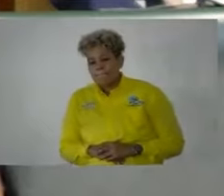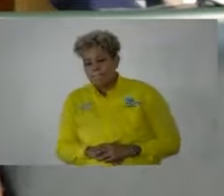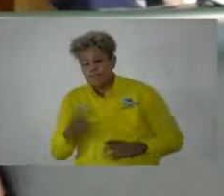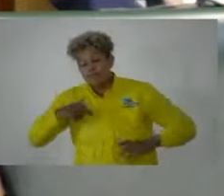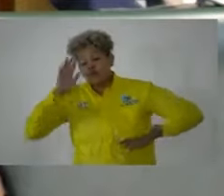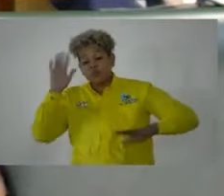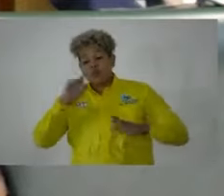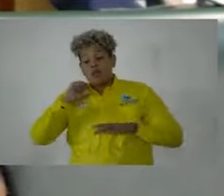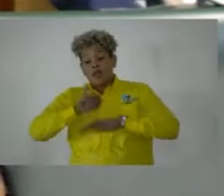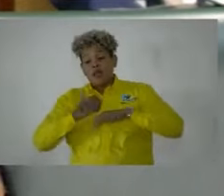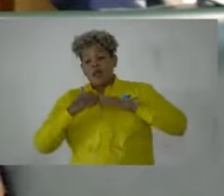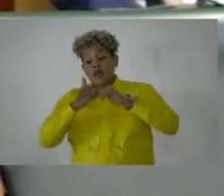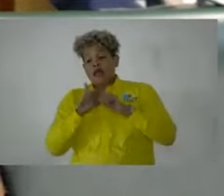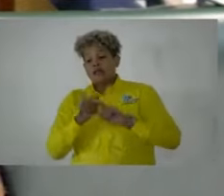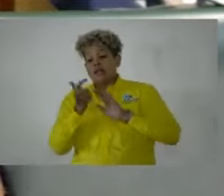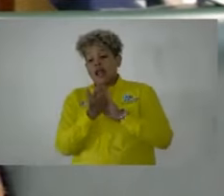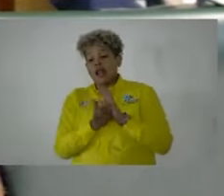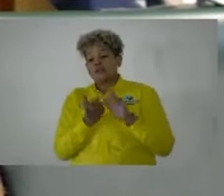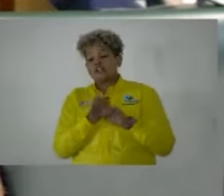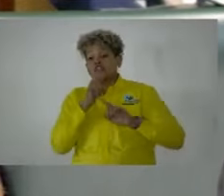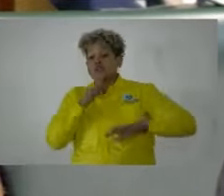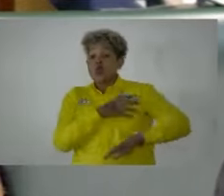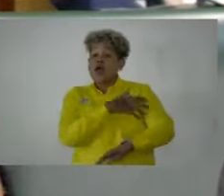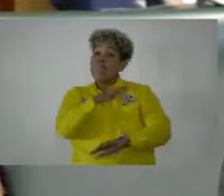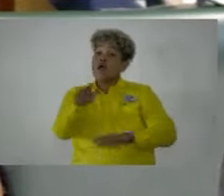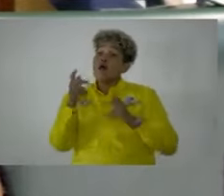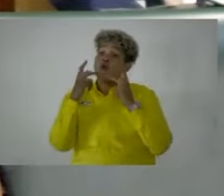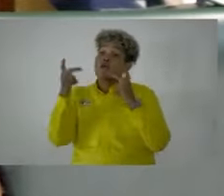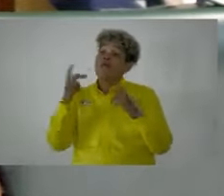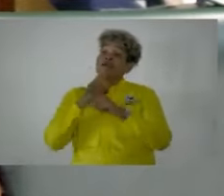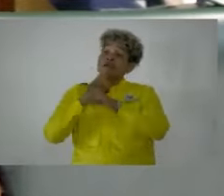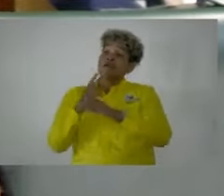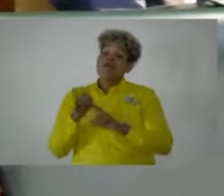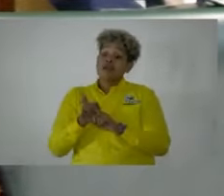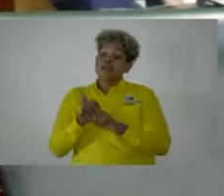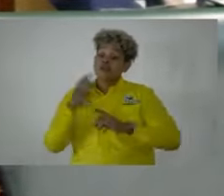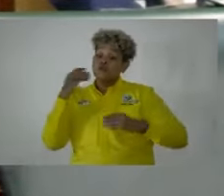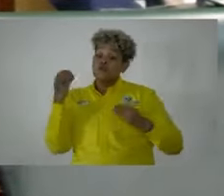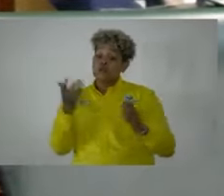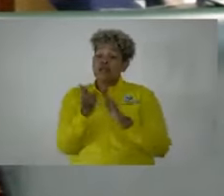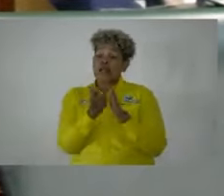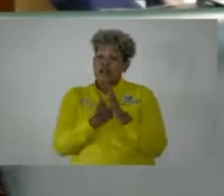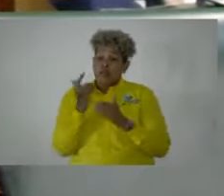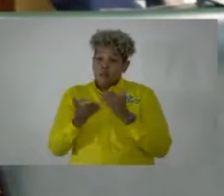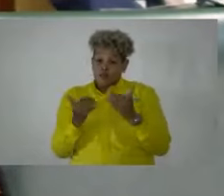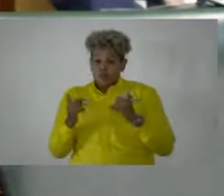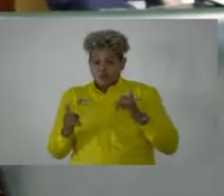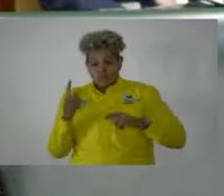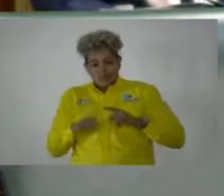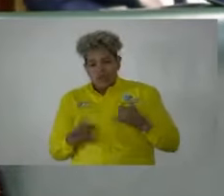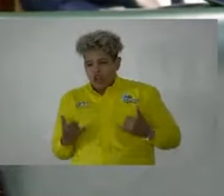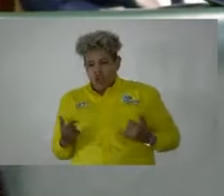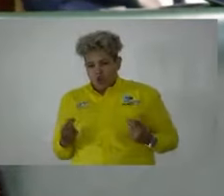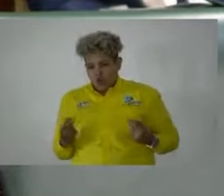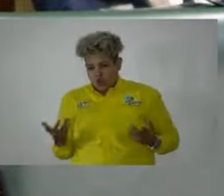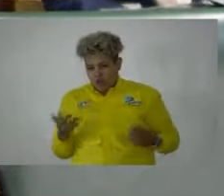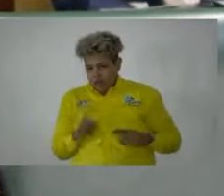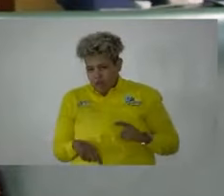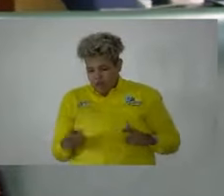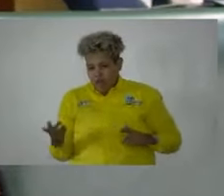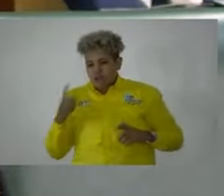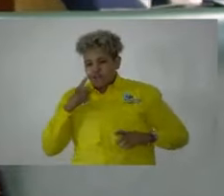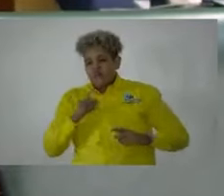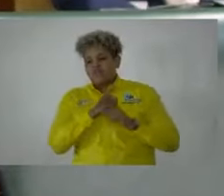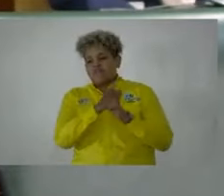We will enact legislation to empower the public defender to bring legal proceedings, which he can't currently do,